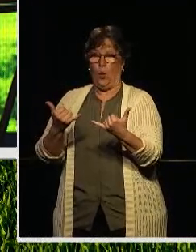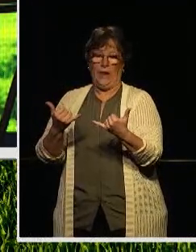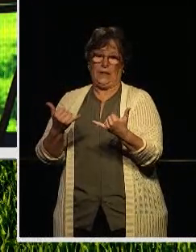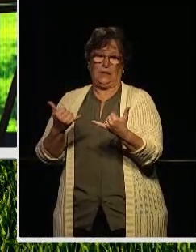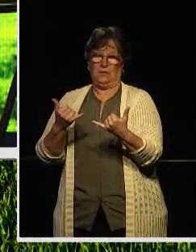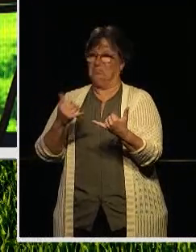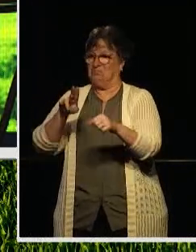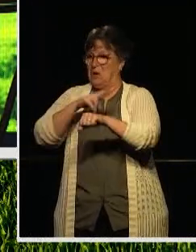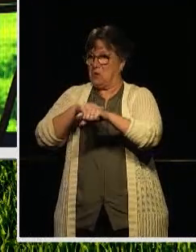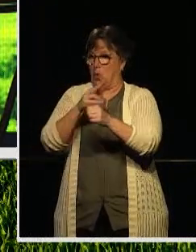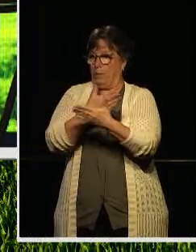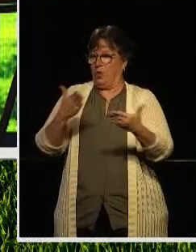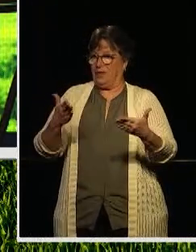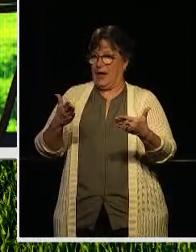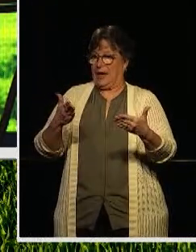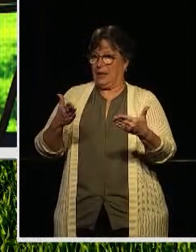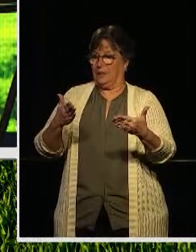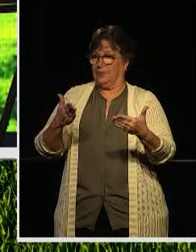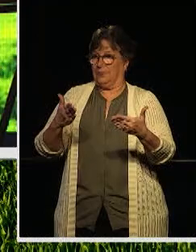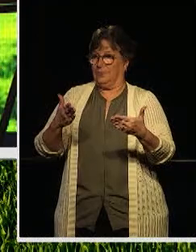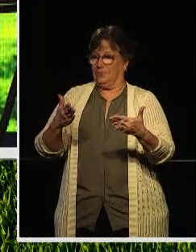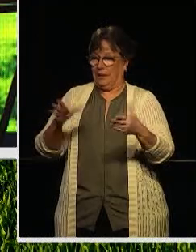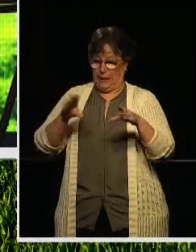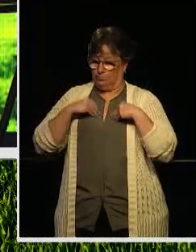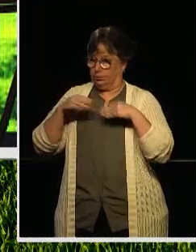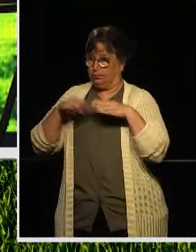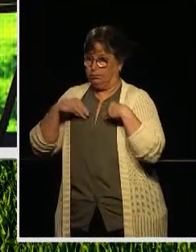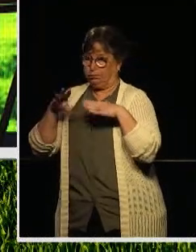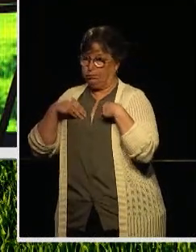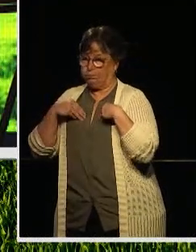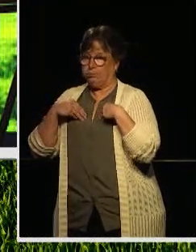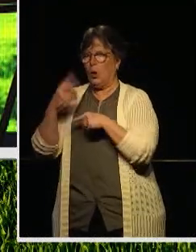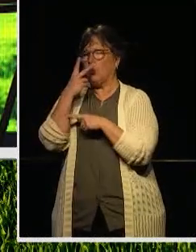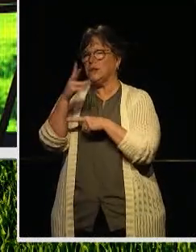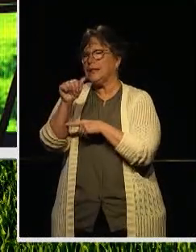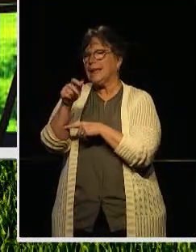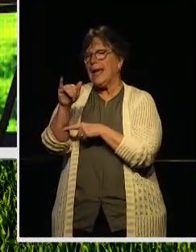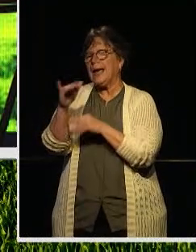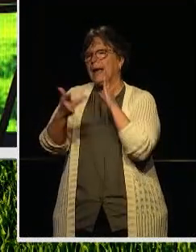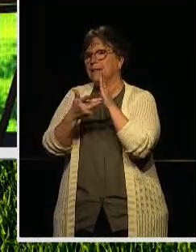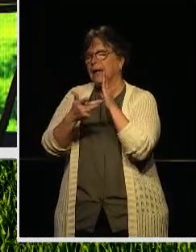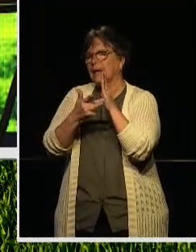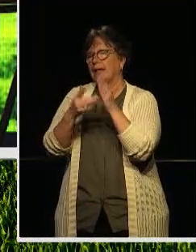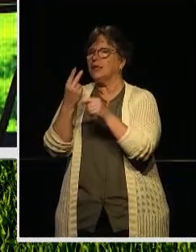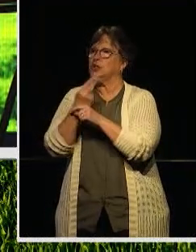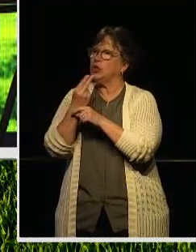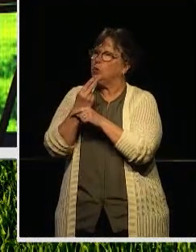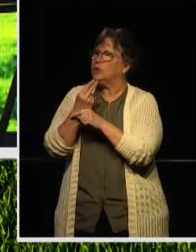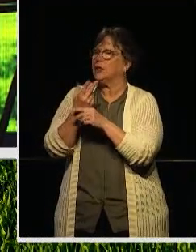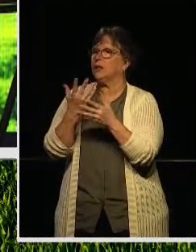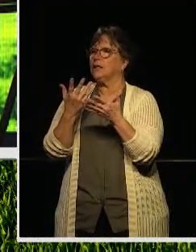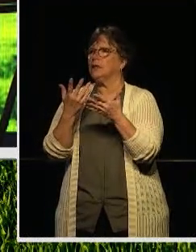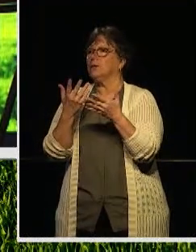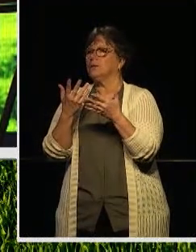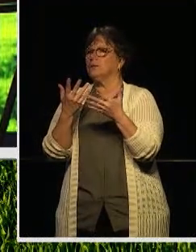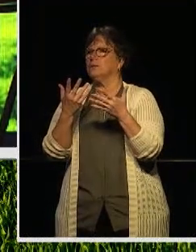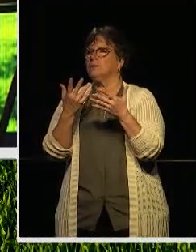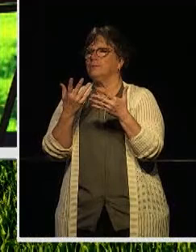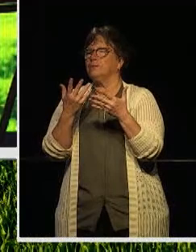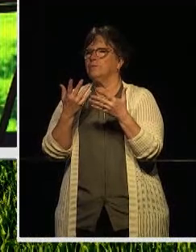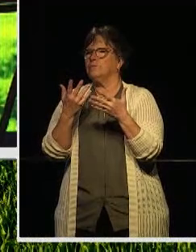even. It's becoming mainstream and widely adopted. We're seeing AI technology looking at herd health